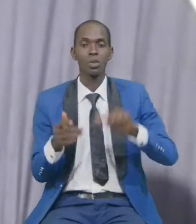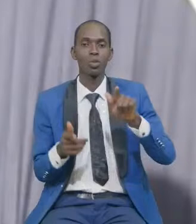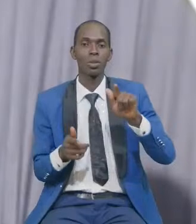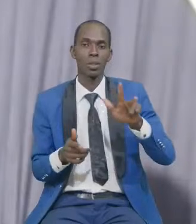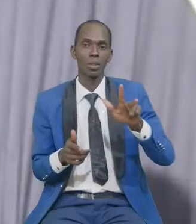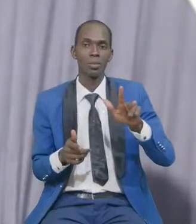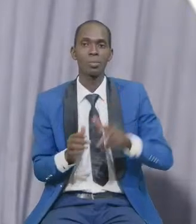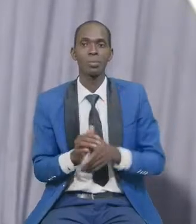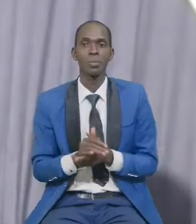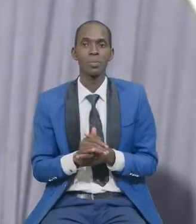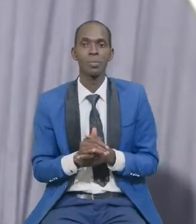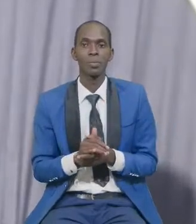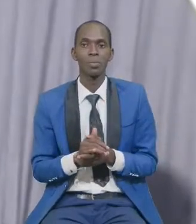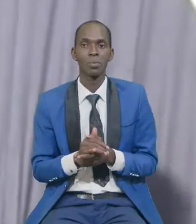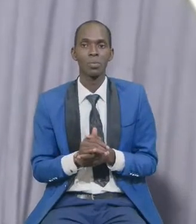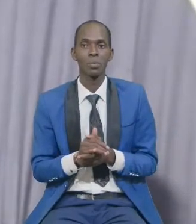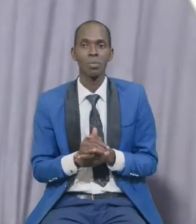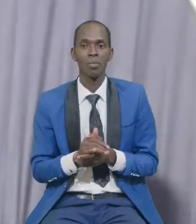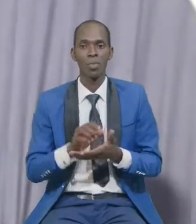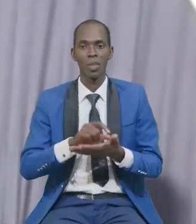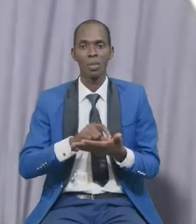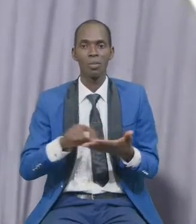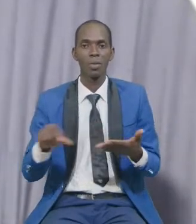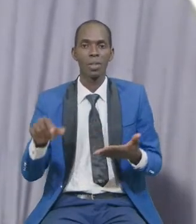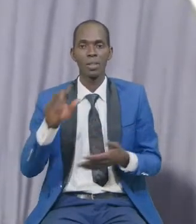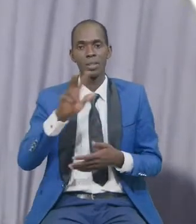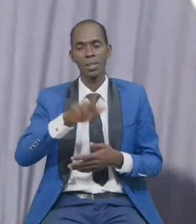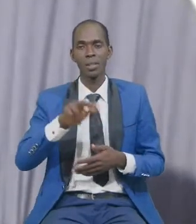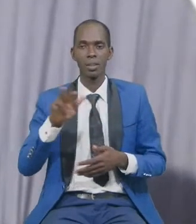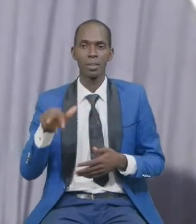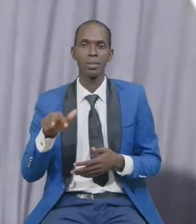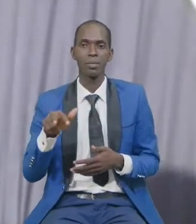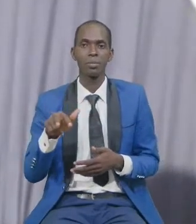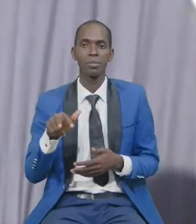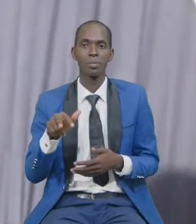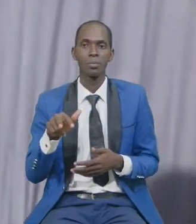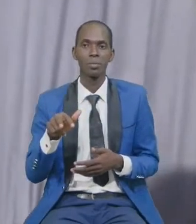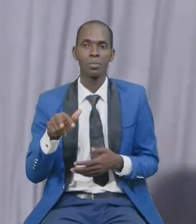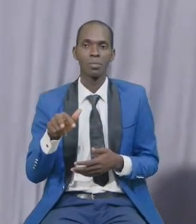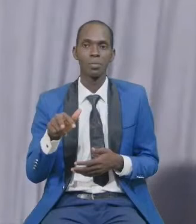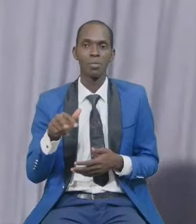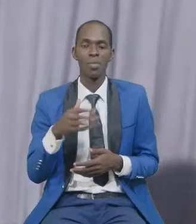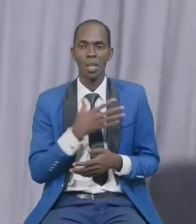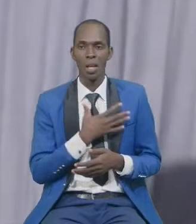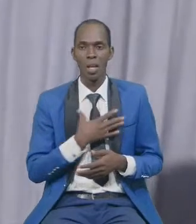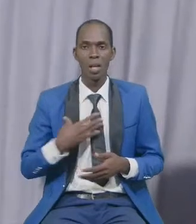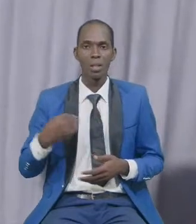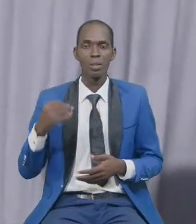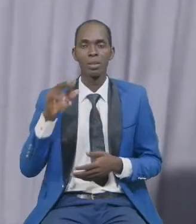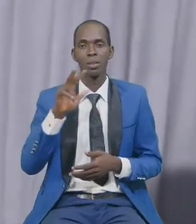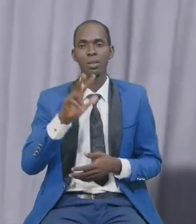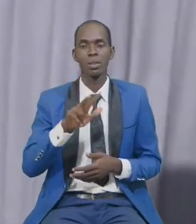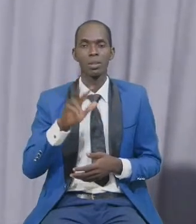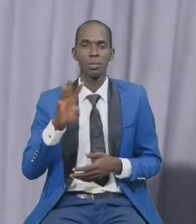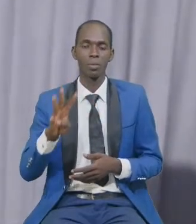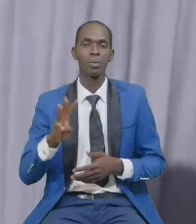chapter 23. I'm reading verses 33 and